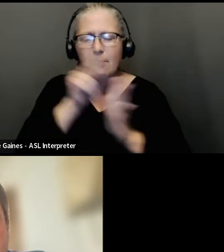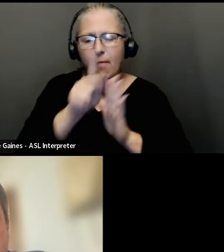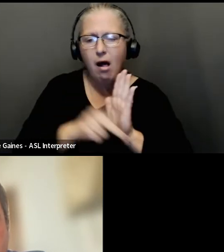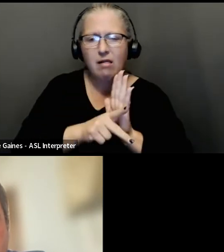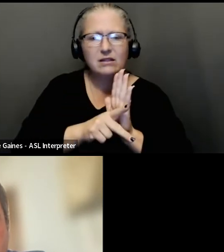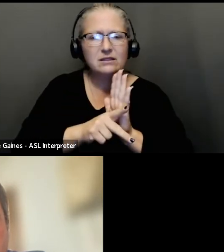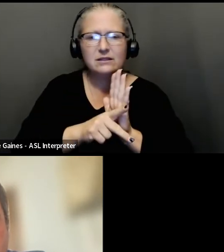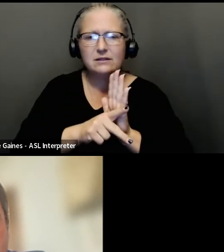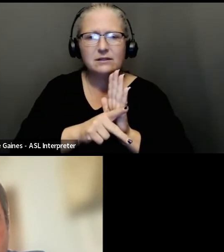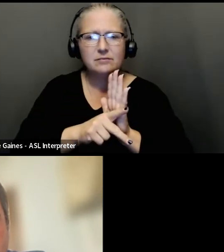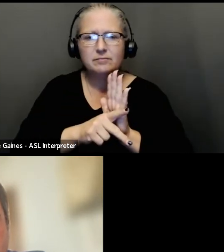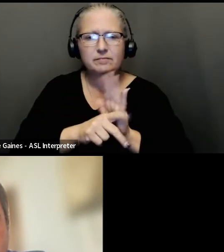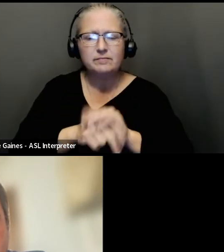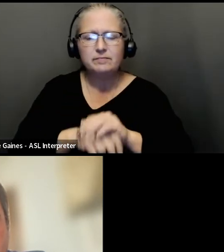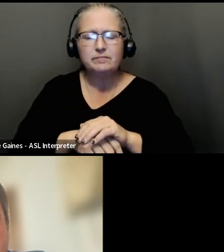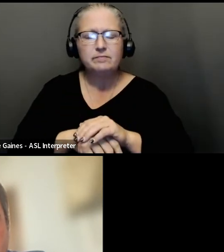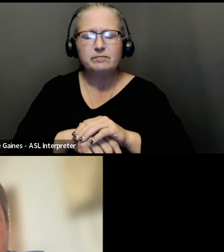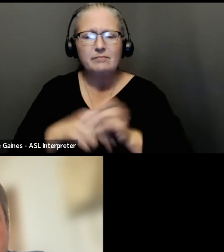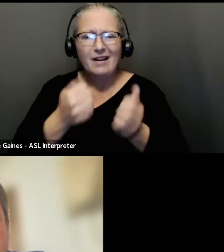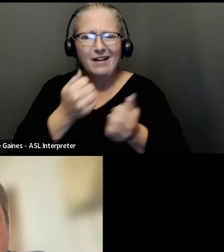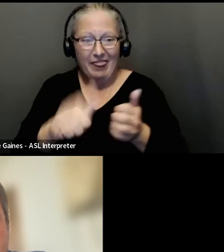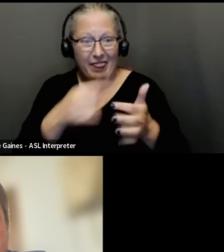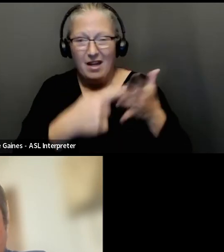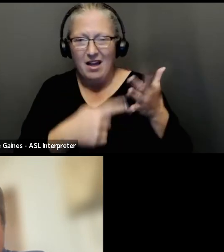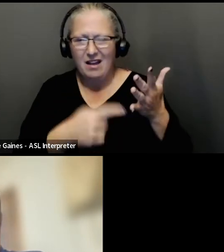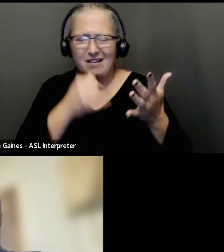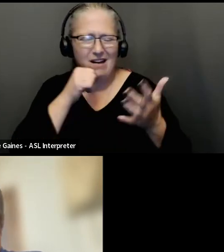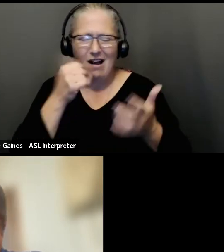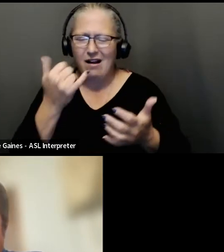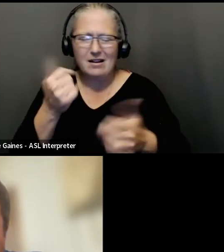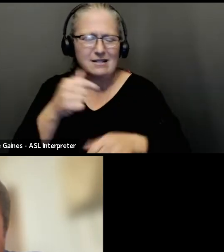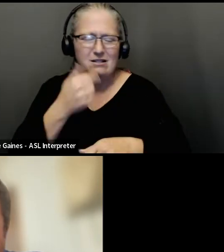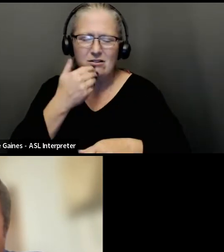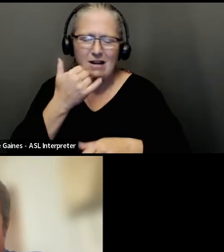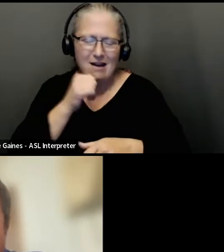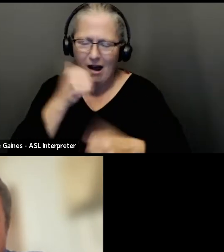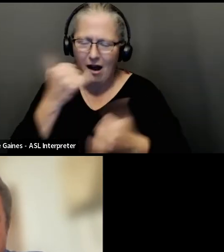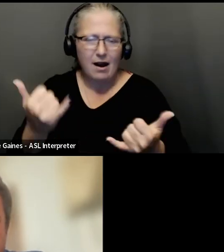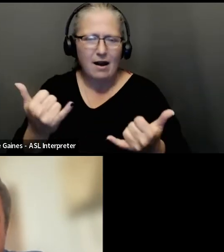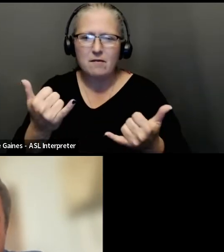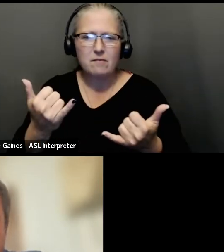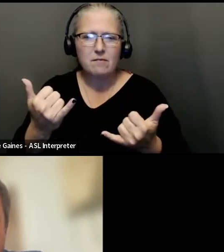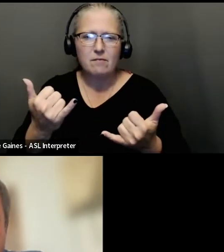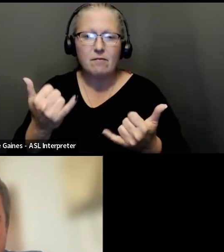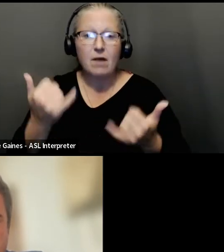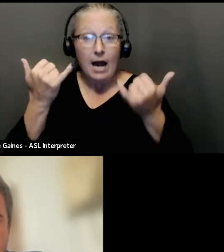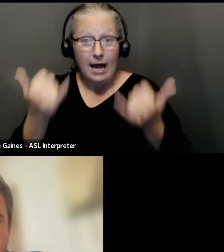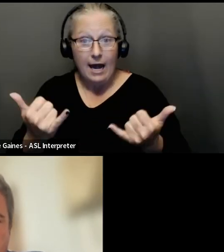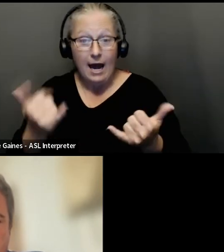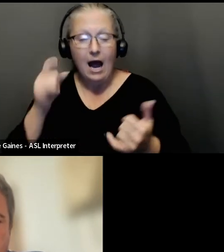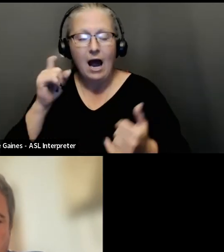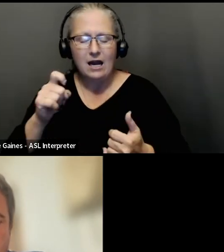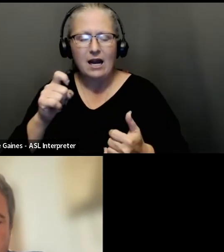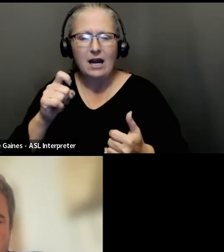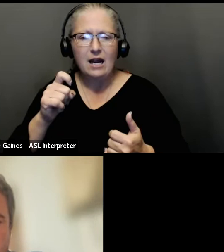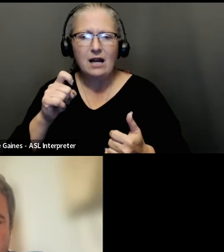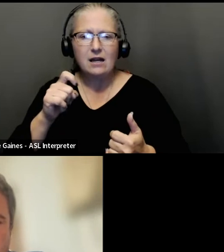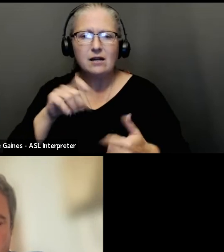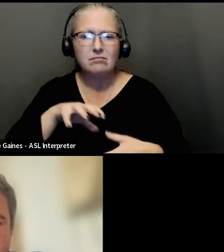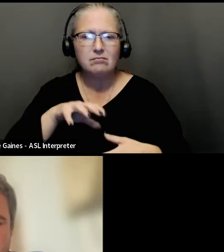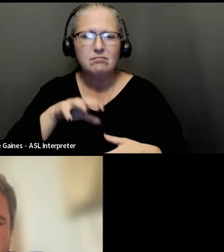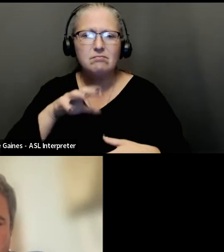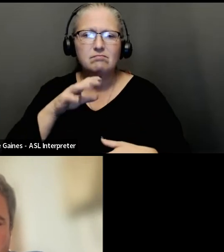and anything of that nature. Now is a time for mourning with those who mourn